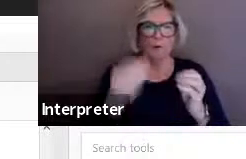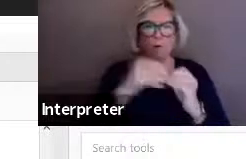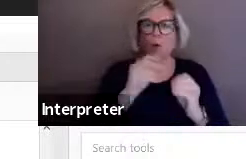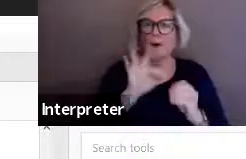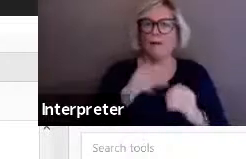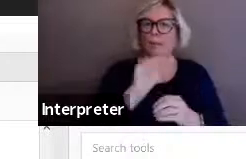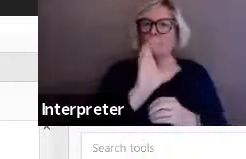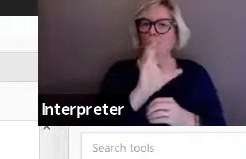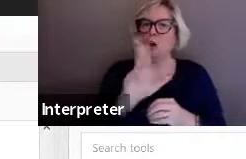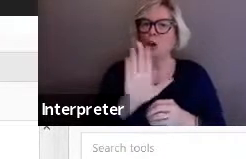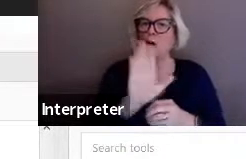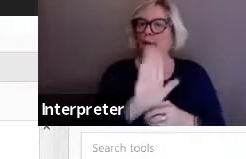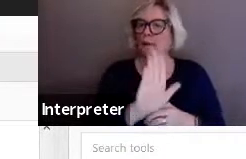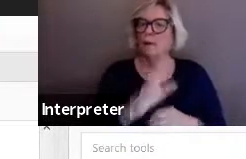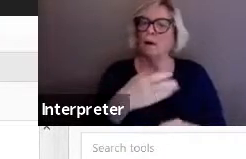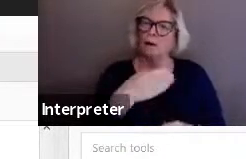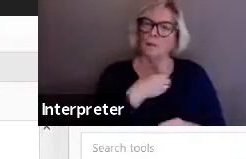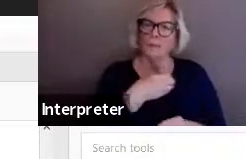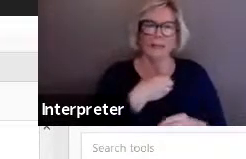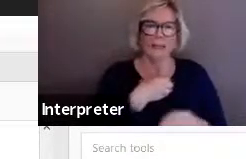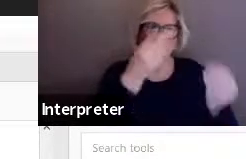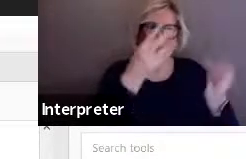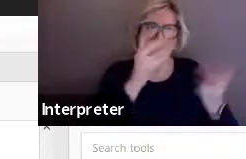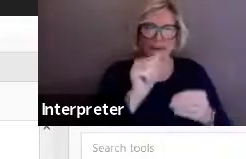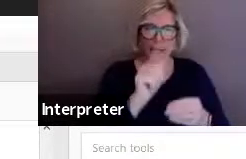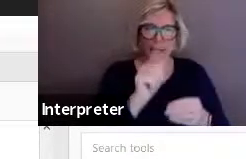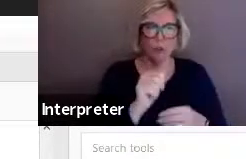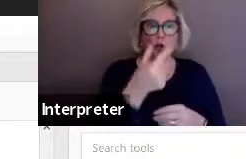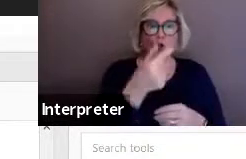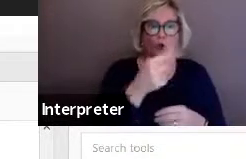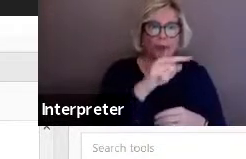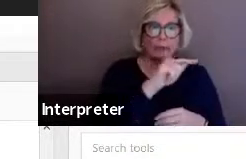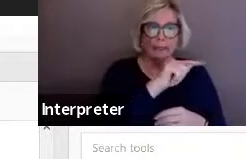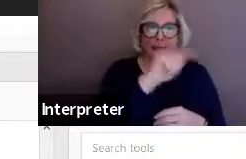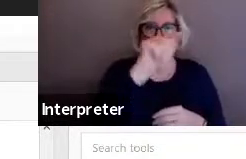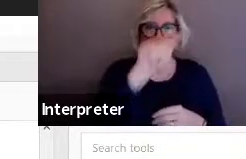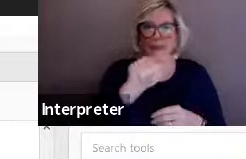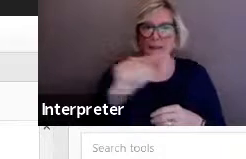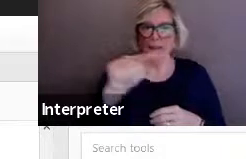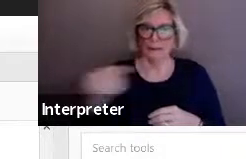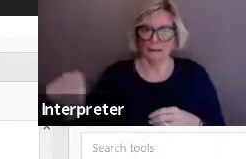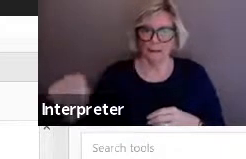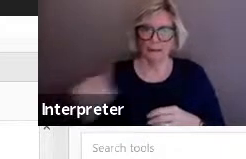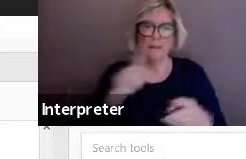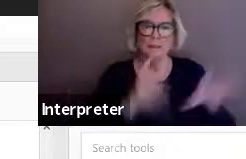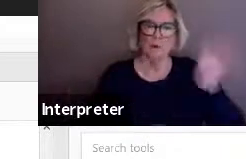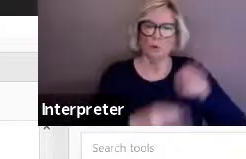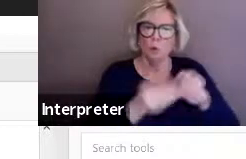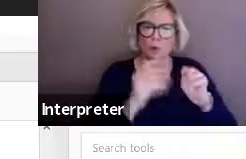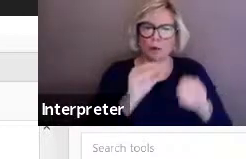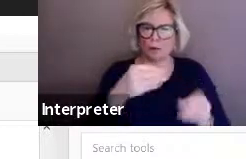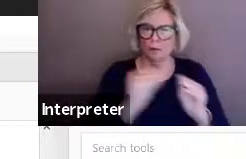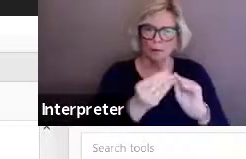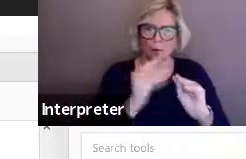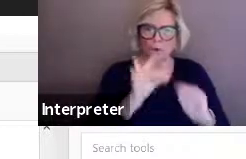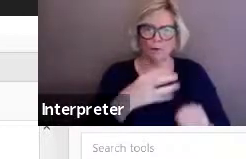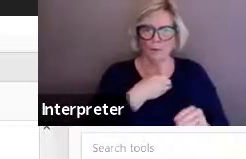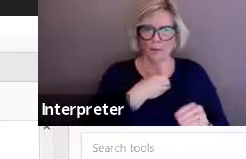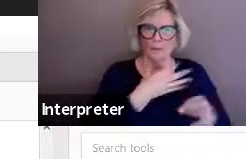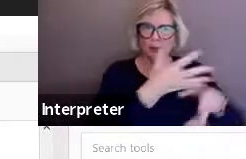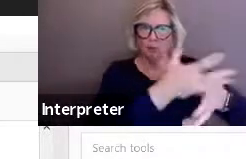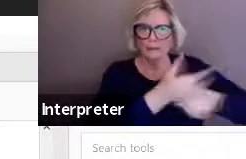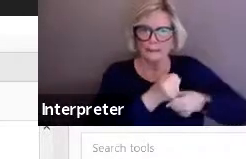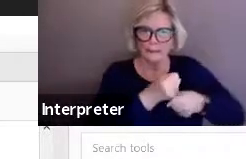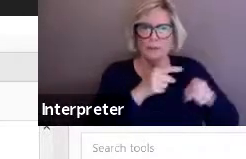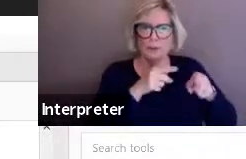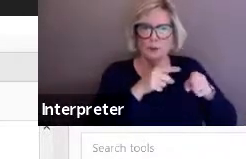agency's complaint data. So the green line on this chart is the total number of complaints received during the